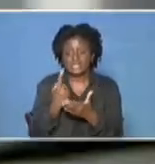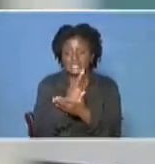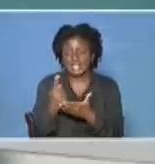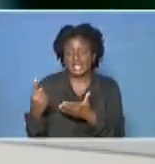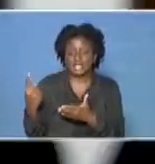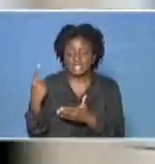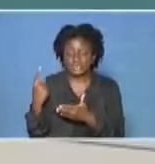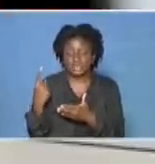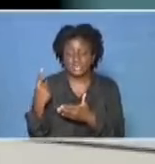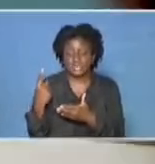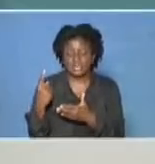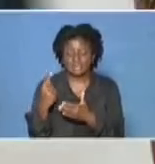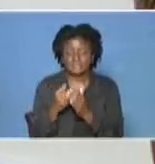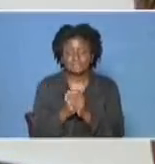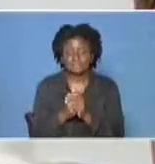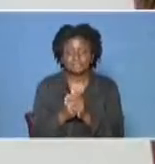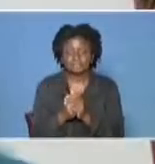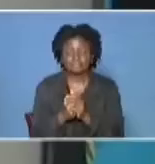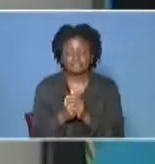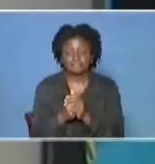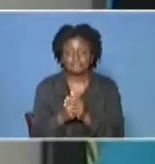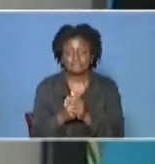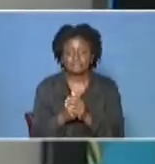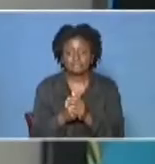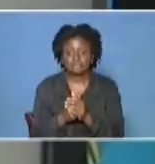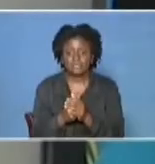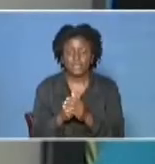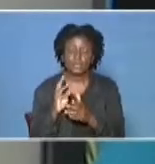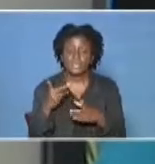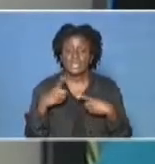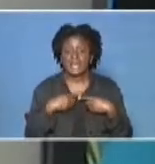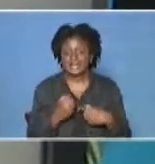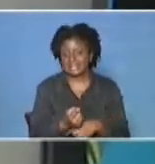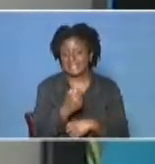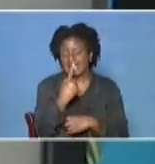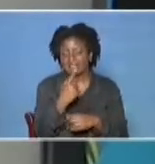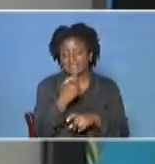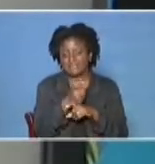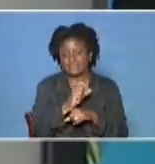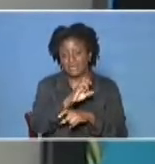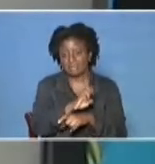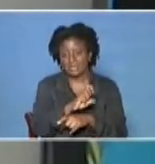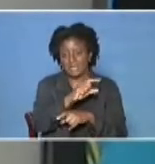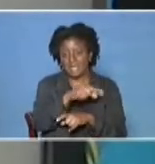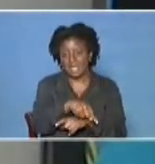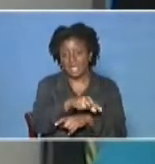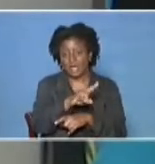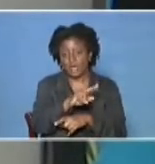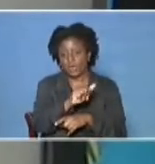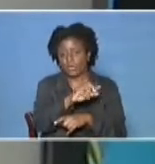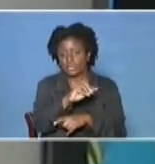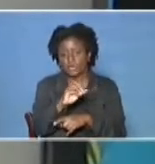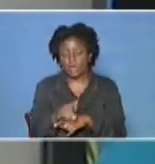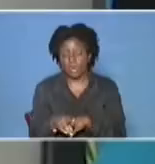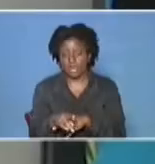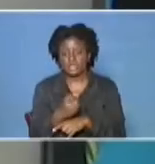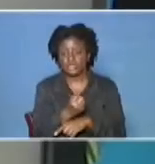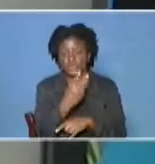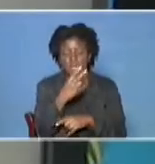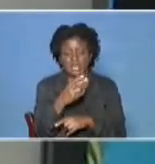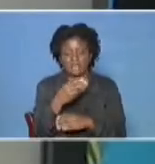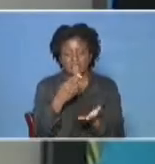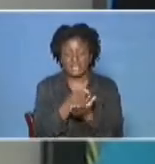Assistant Director Rudolph Ferguson. We had 11 Ecuadorians, 12 Haitians, 3 Chinese,